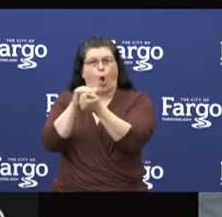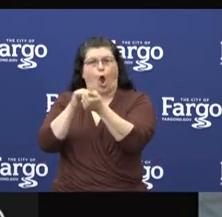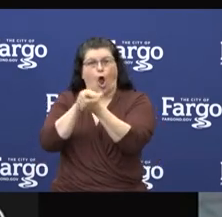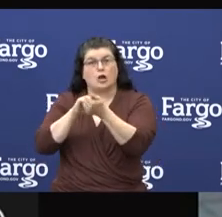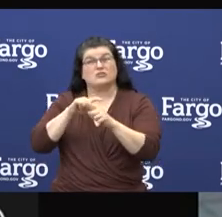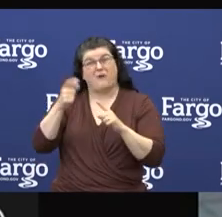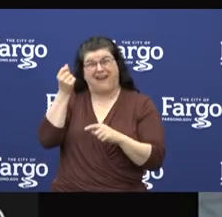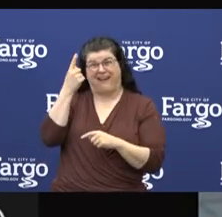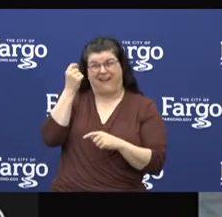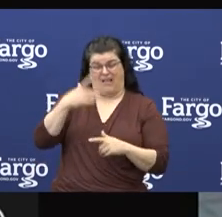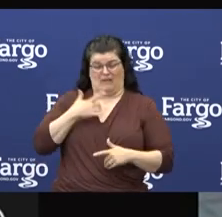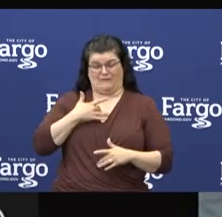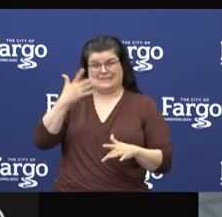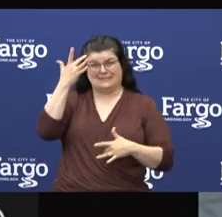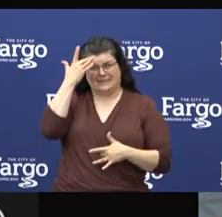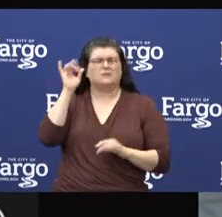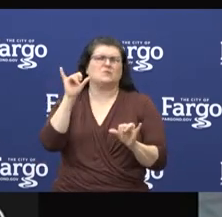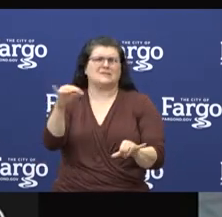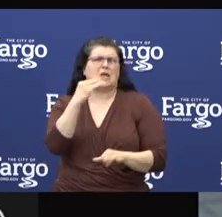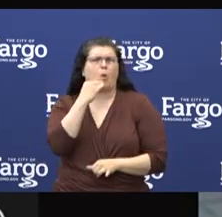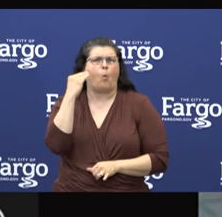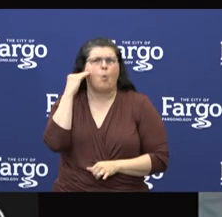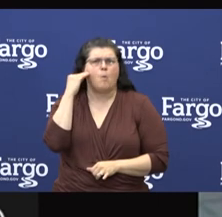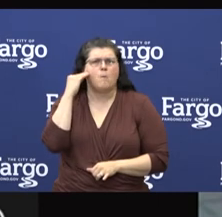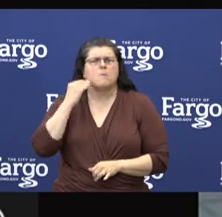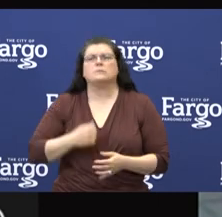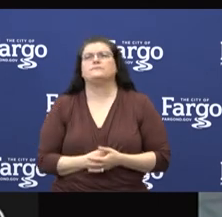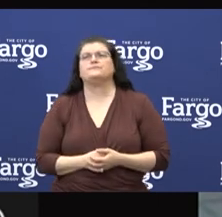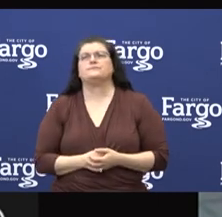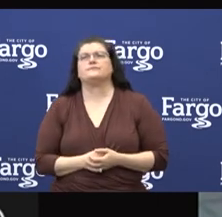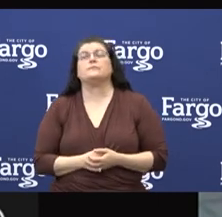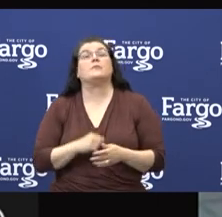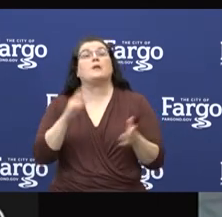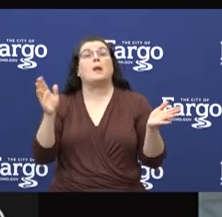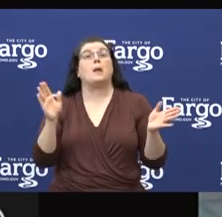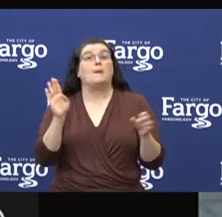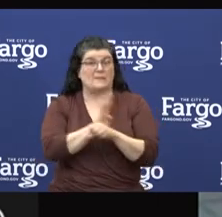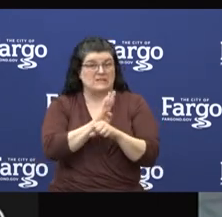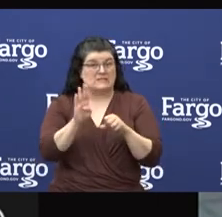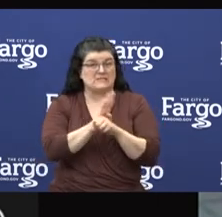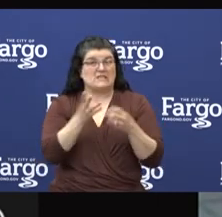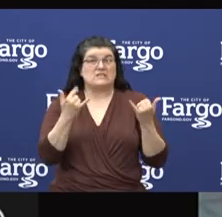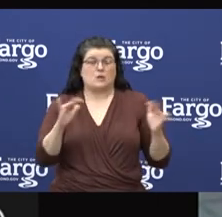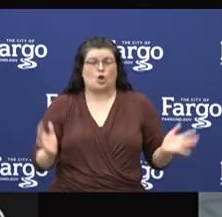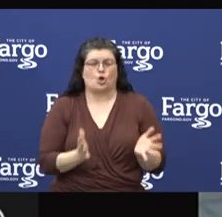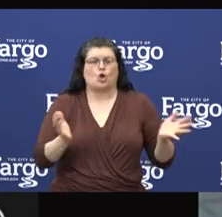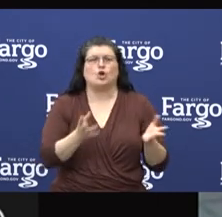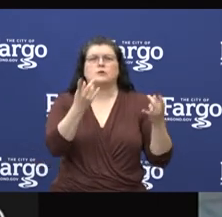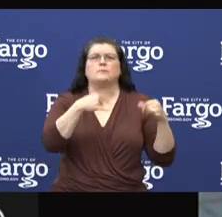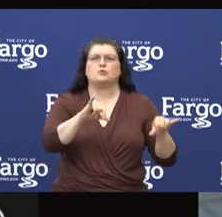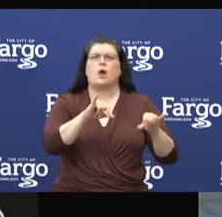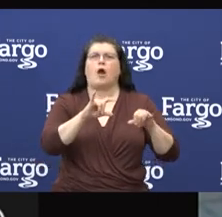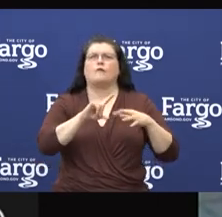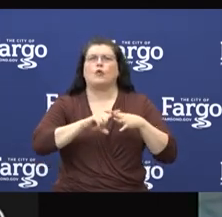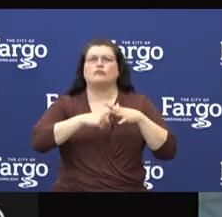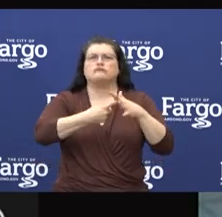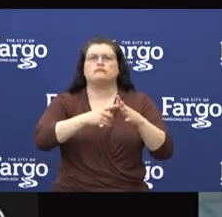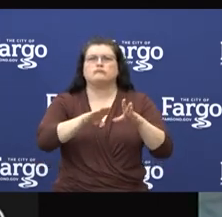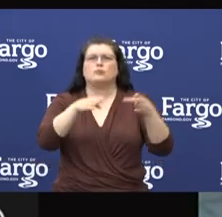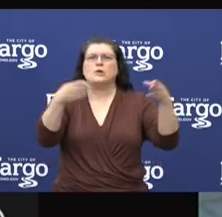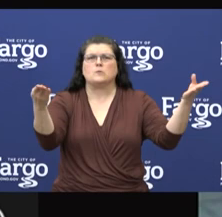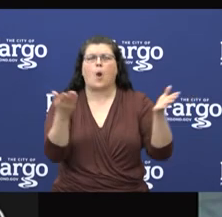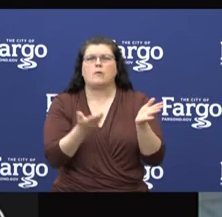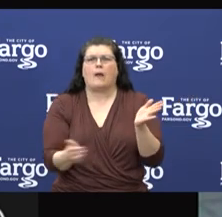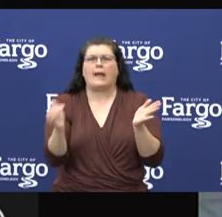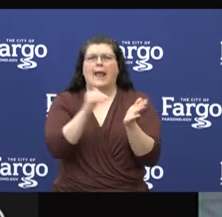home. We want to encourage our businesses to continue to their restart and adjust their protocols to protect their employees and their